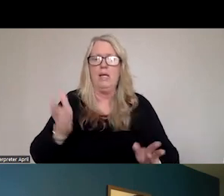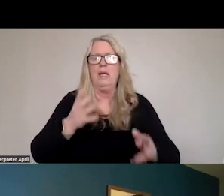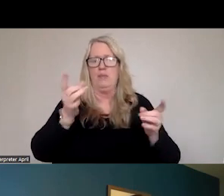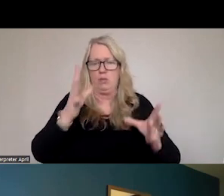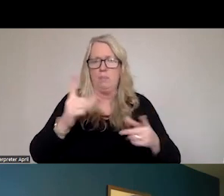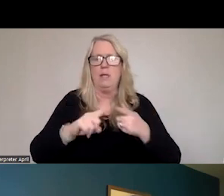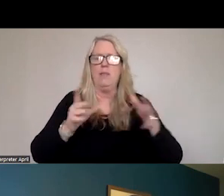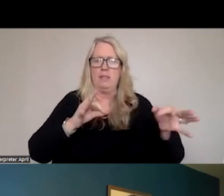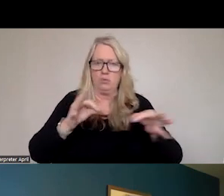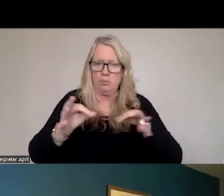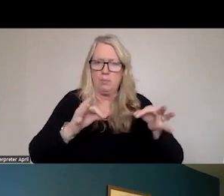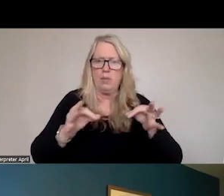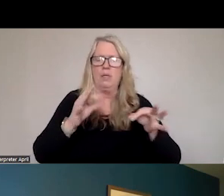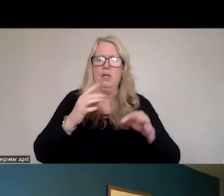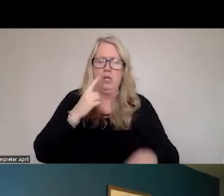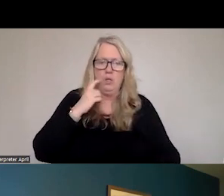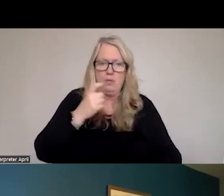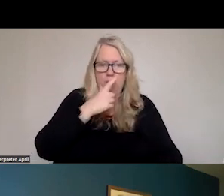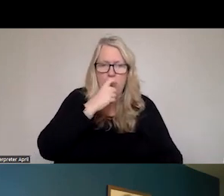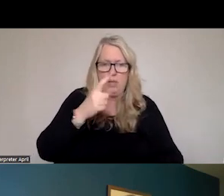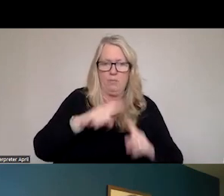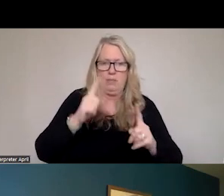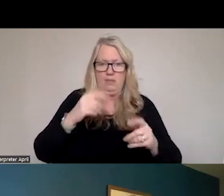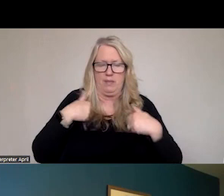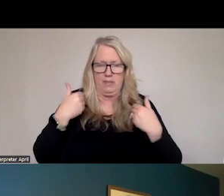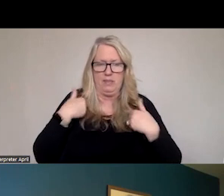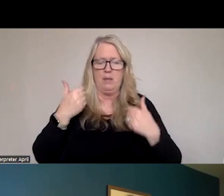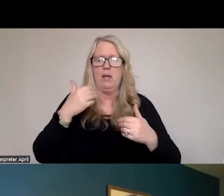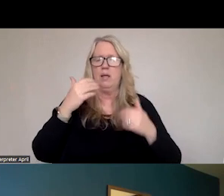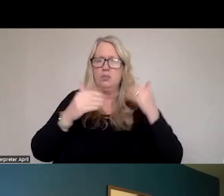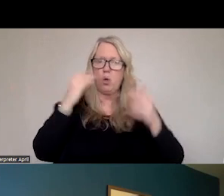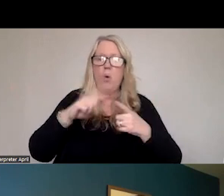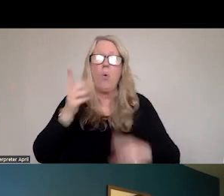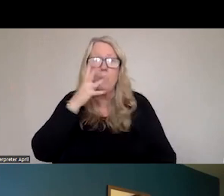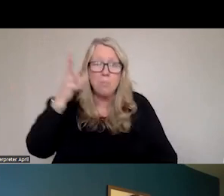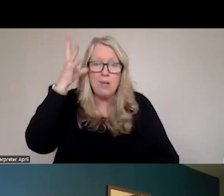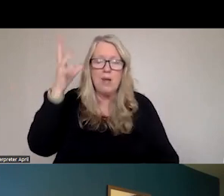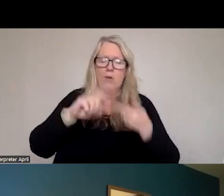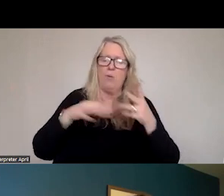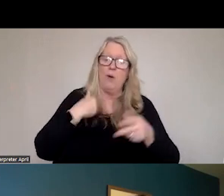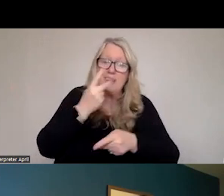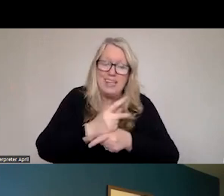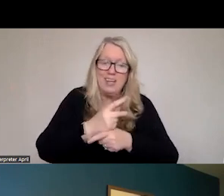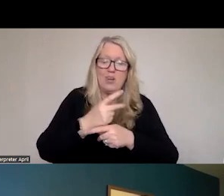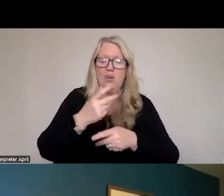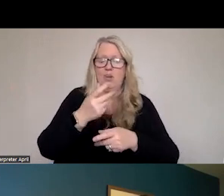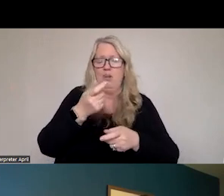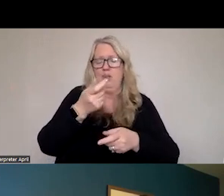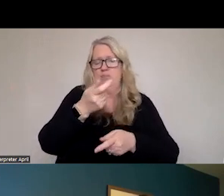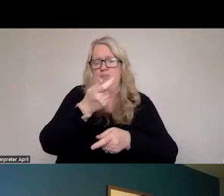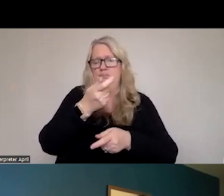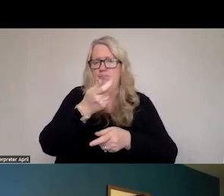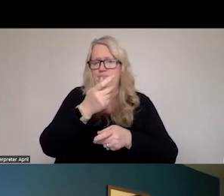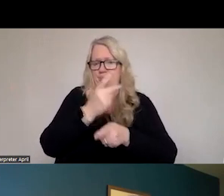defined by the caller, whether that be the young adult or the parent or the caregiver, that and that